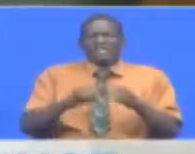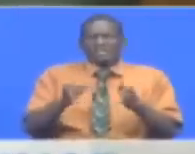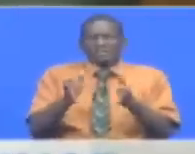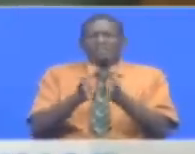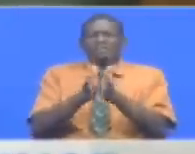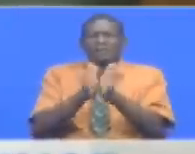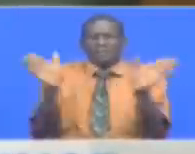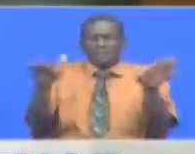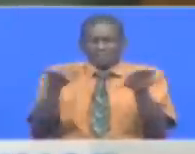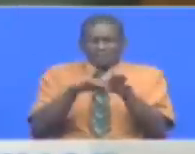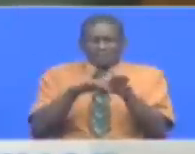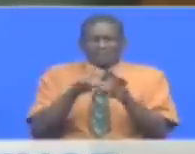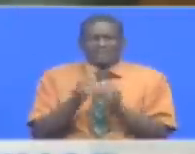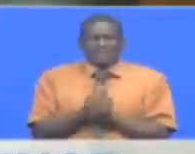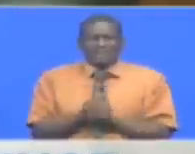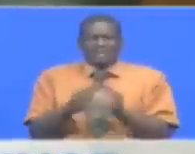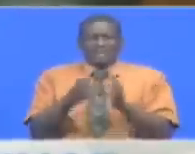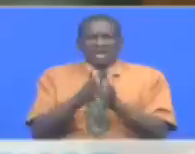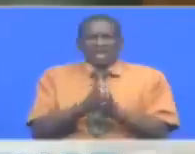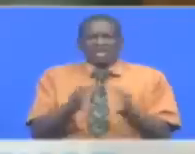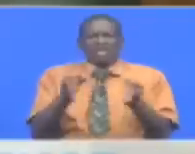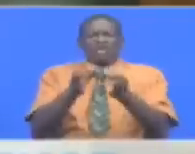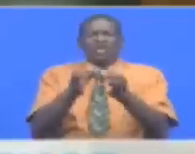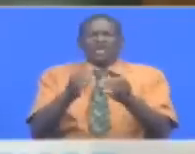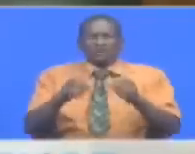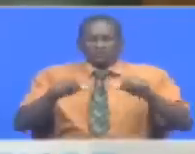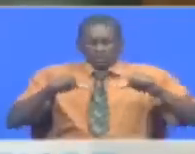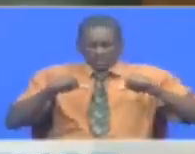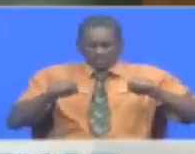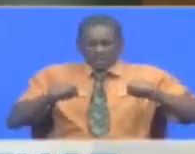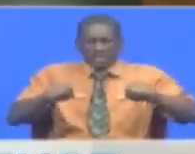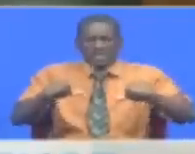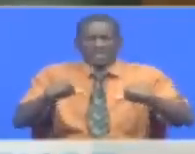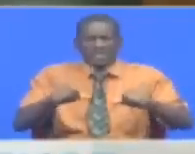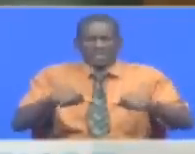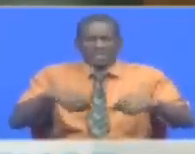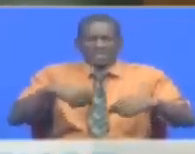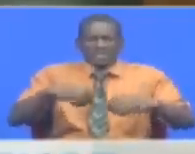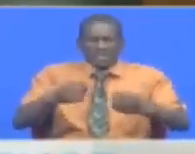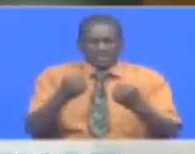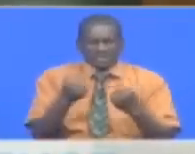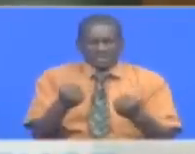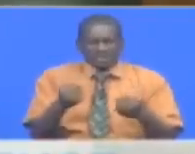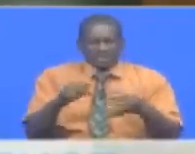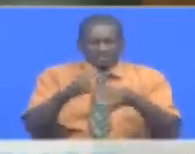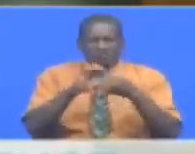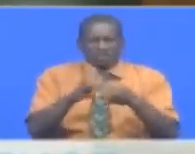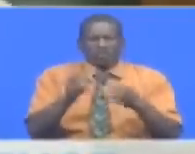and the long-term stability of our nation.